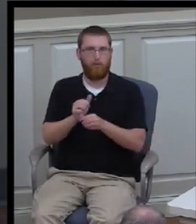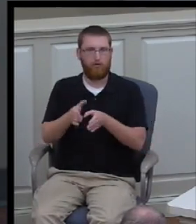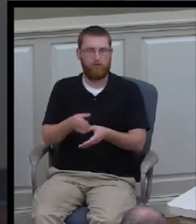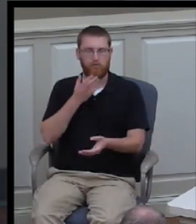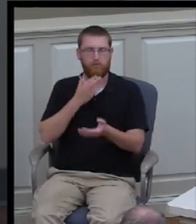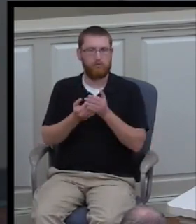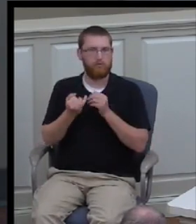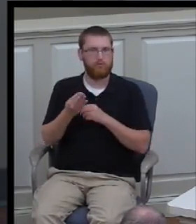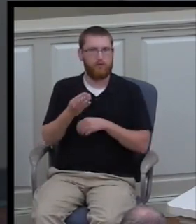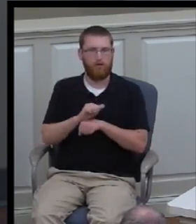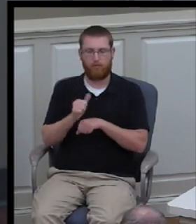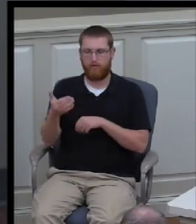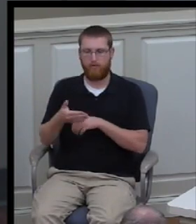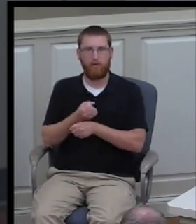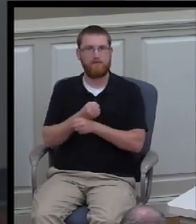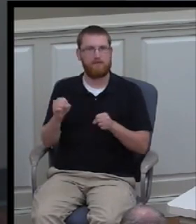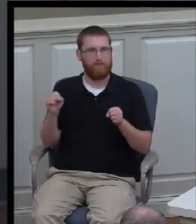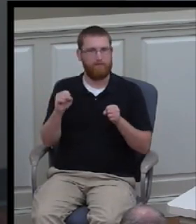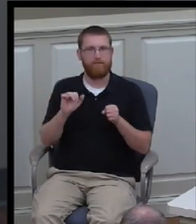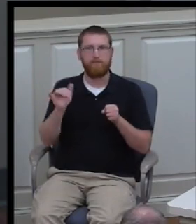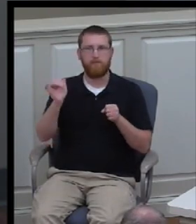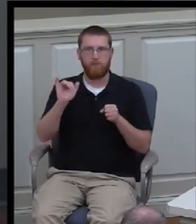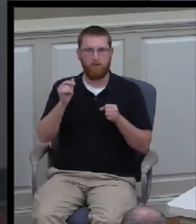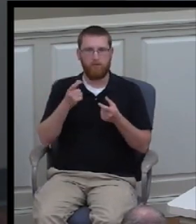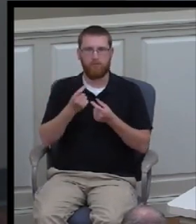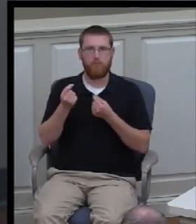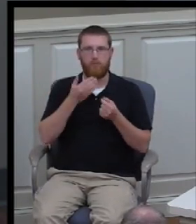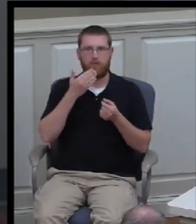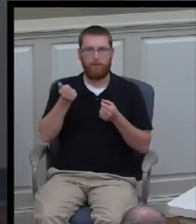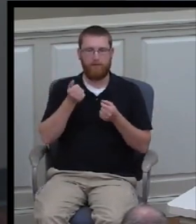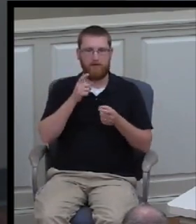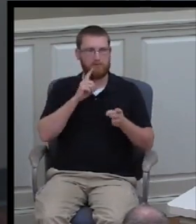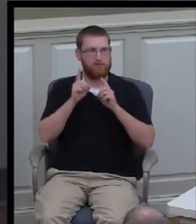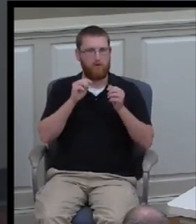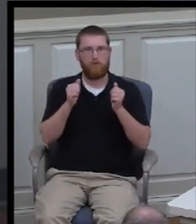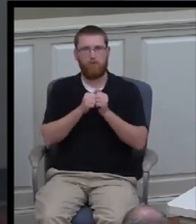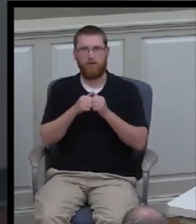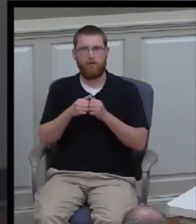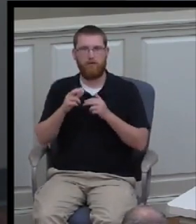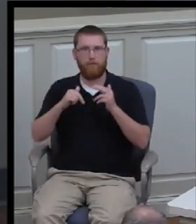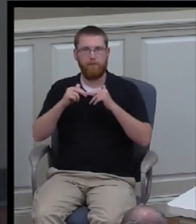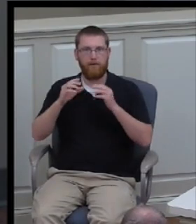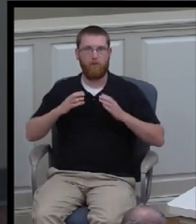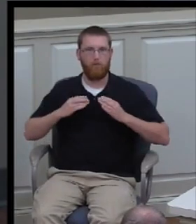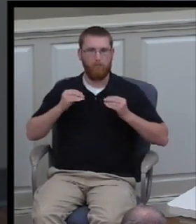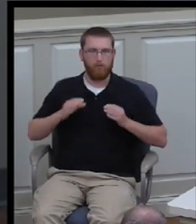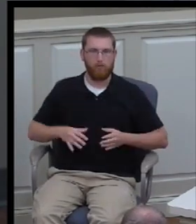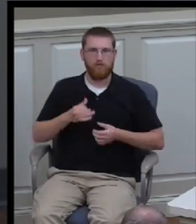been doing out here, working pretty safe, doing the best they can to coordinate with the tenants and